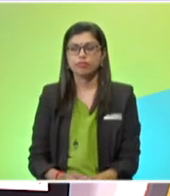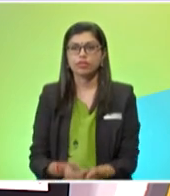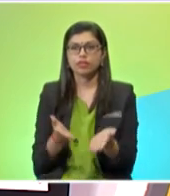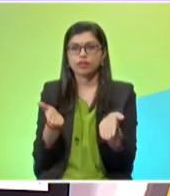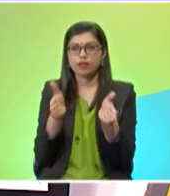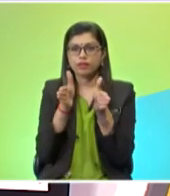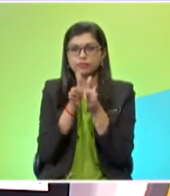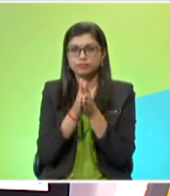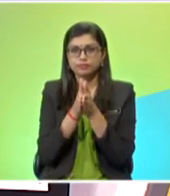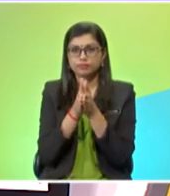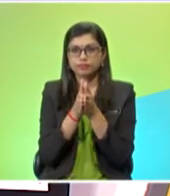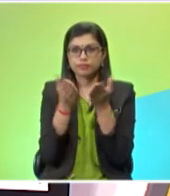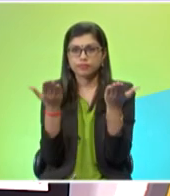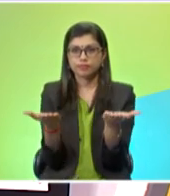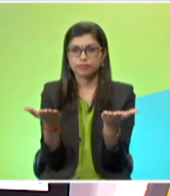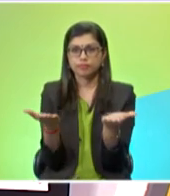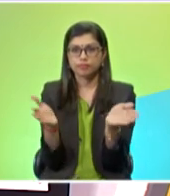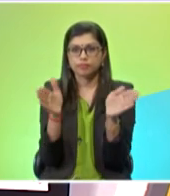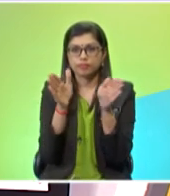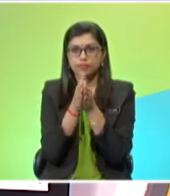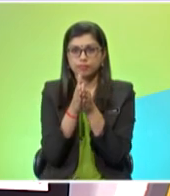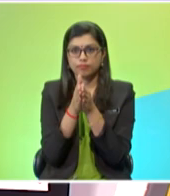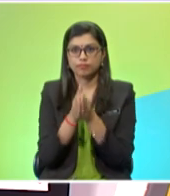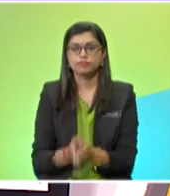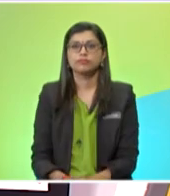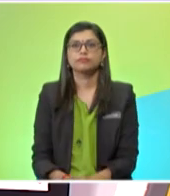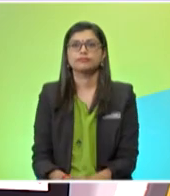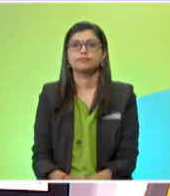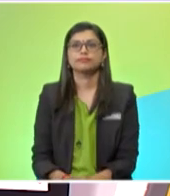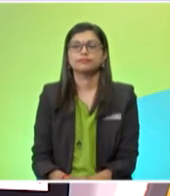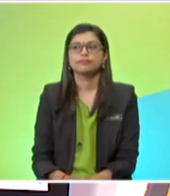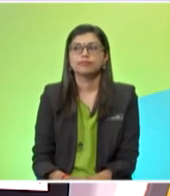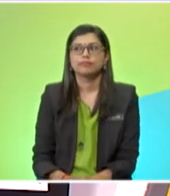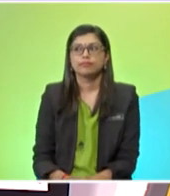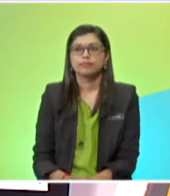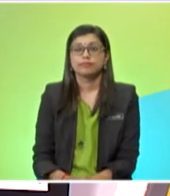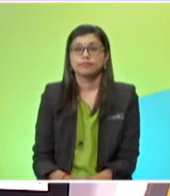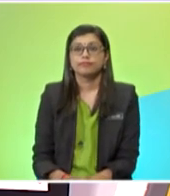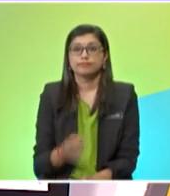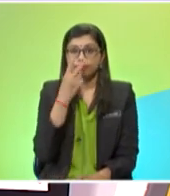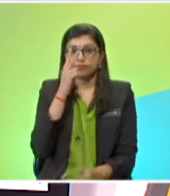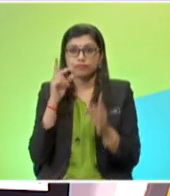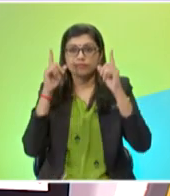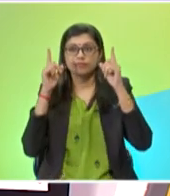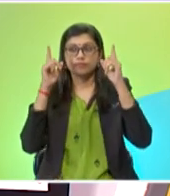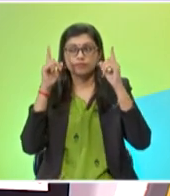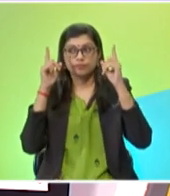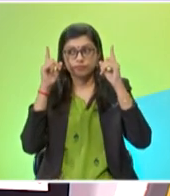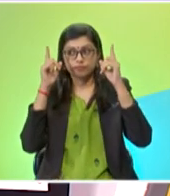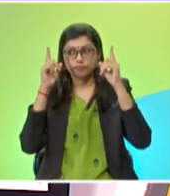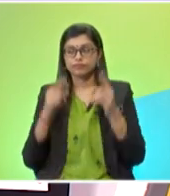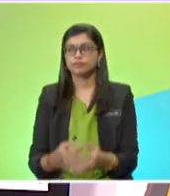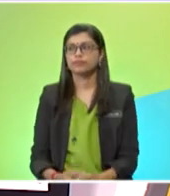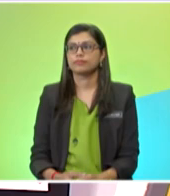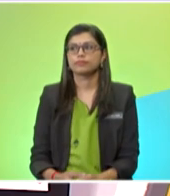exactly edge to edge? Ah, okay. So, it'll become like this. And then...